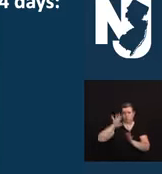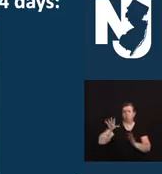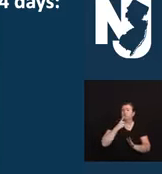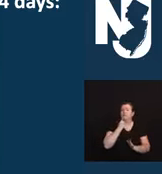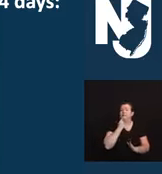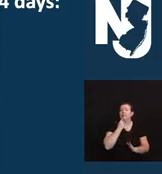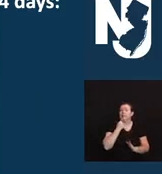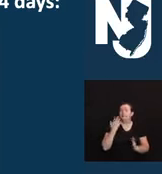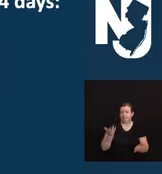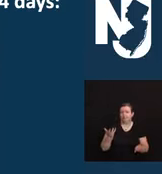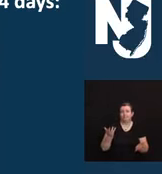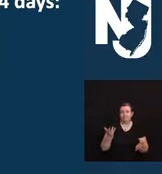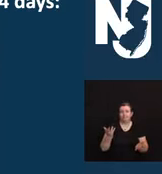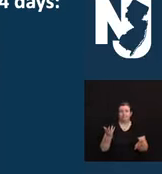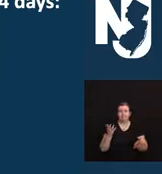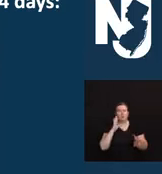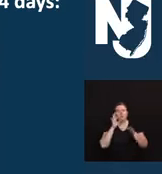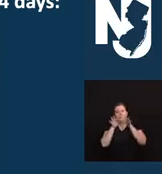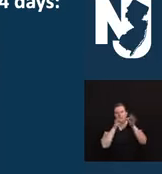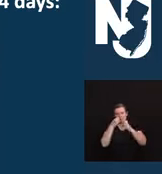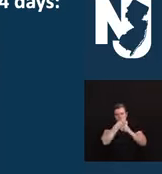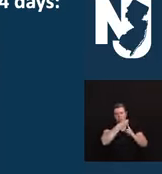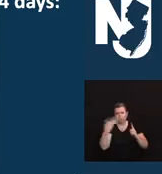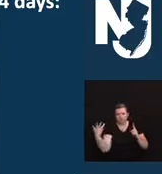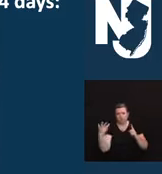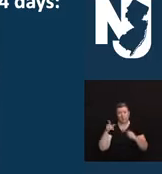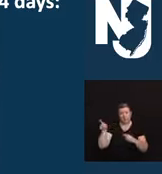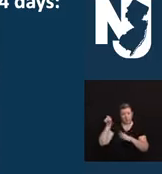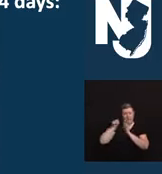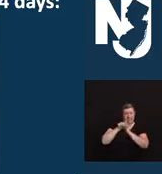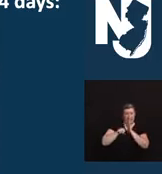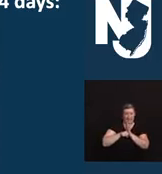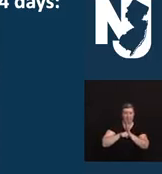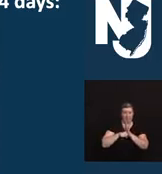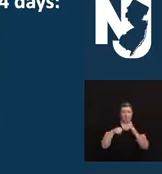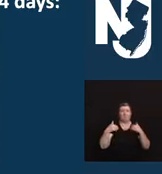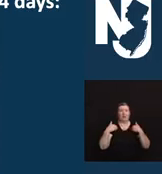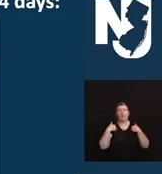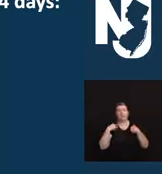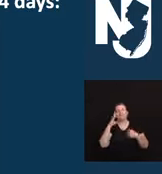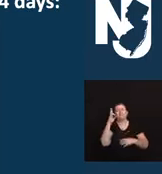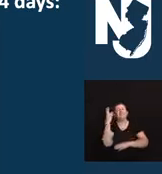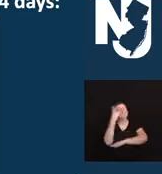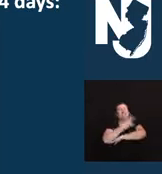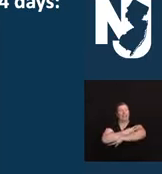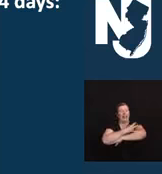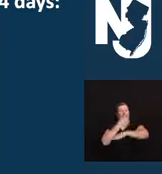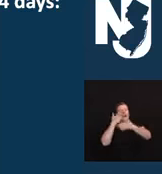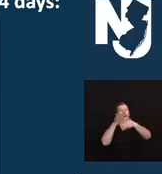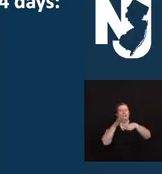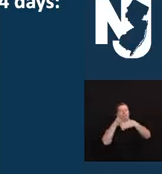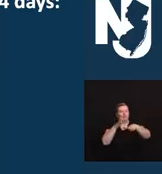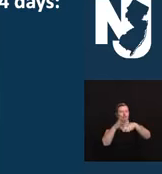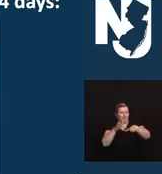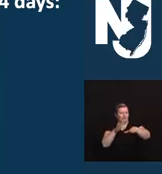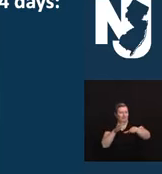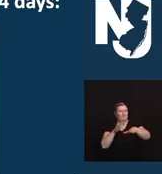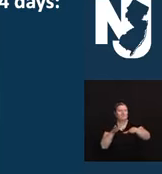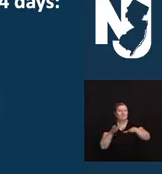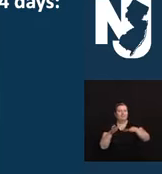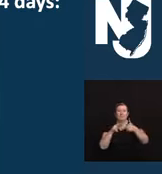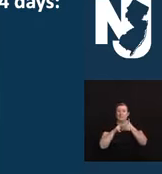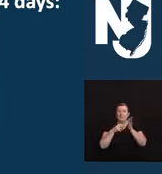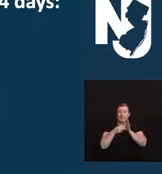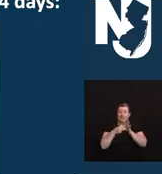and importantly, Judy would want me to say, over a 7-day rolling average. This is not picking on a state that has a bad day here or